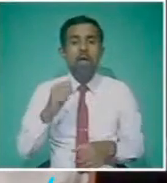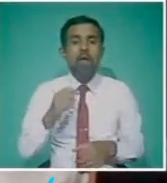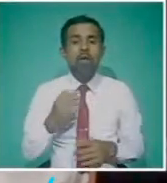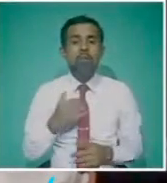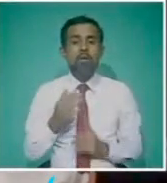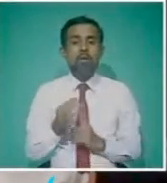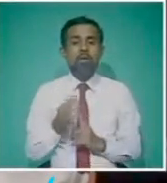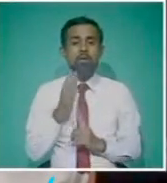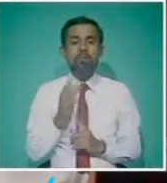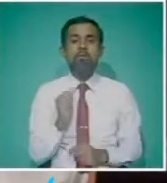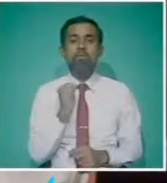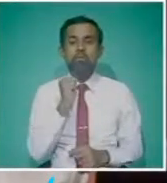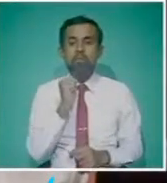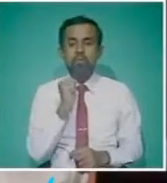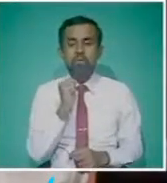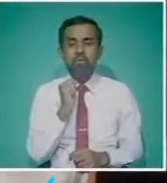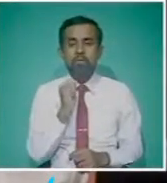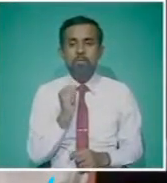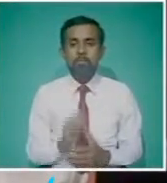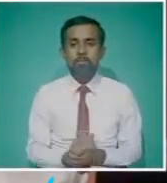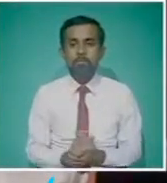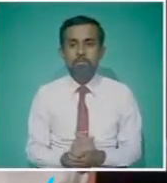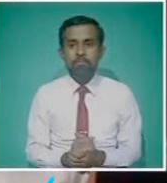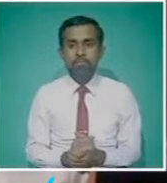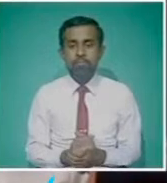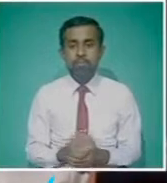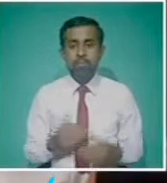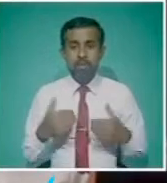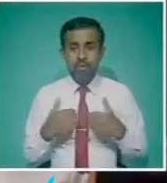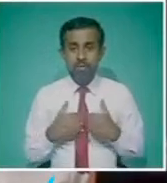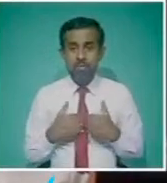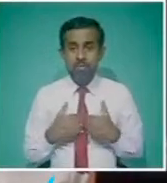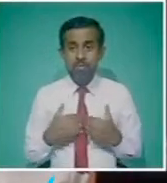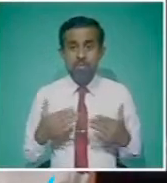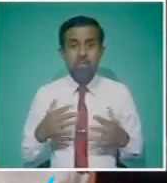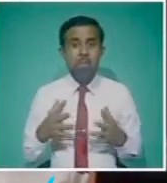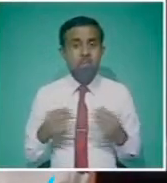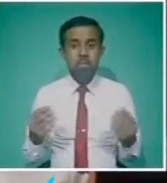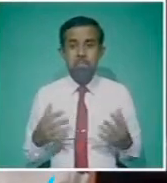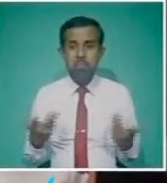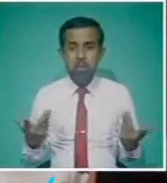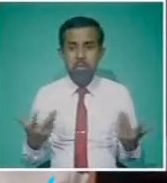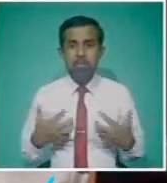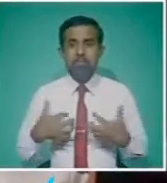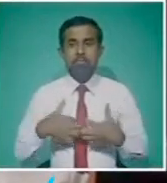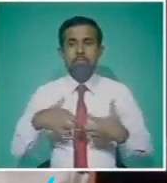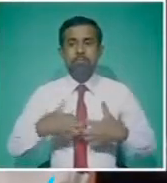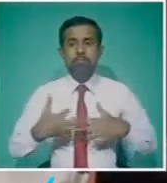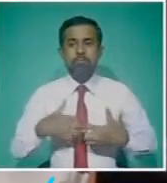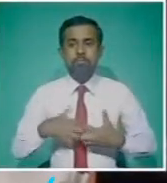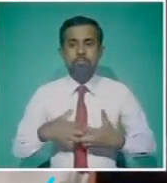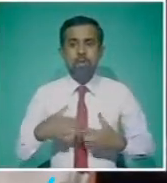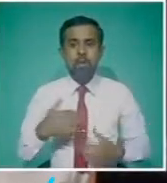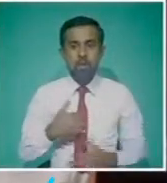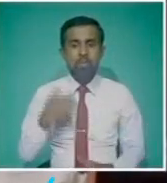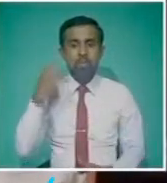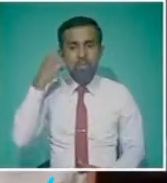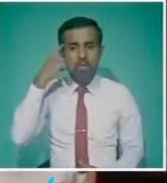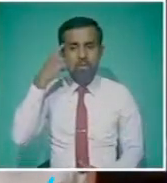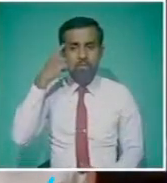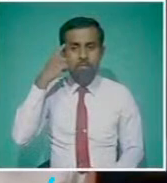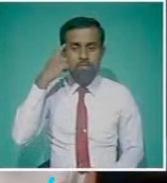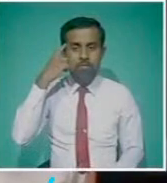is also still unresolved question. Many have pledged and want elections to abolish it, but no one has done